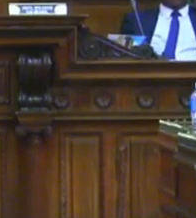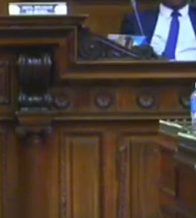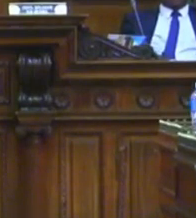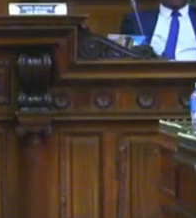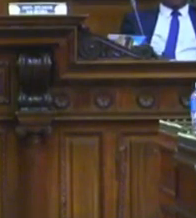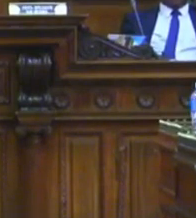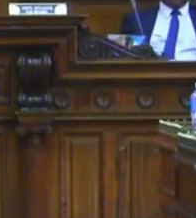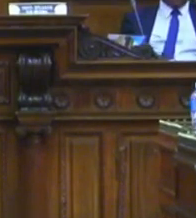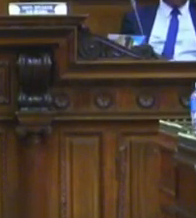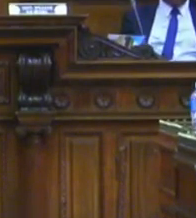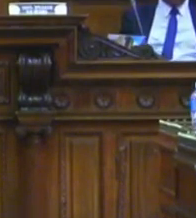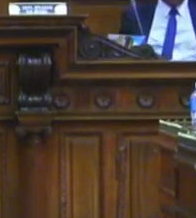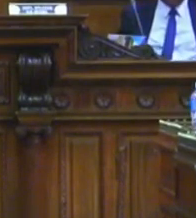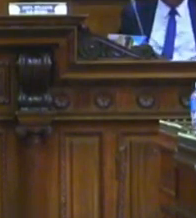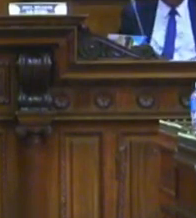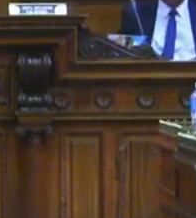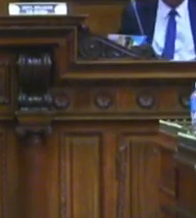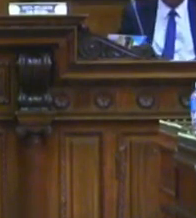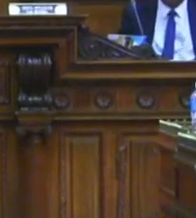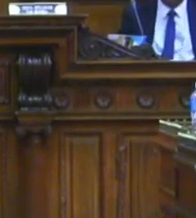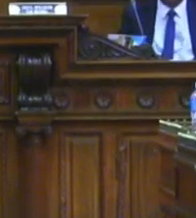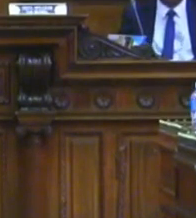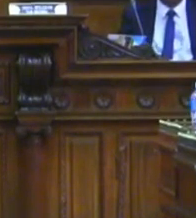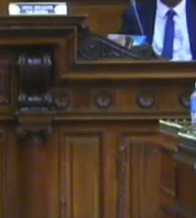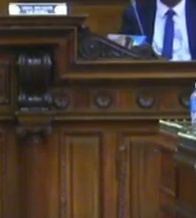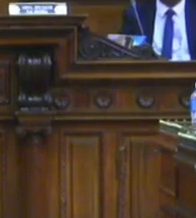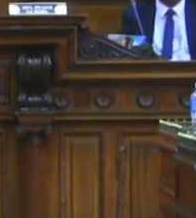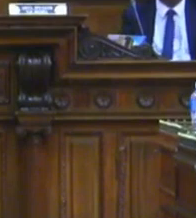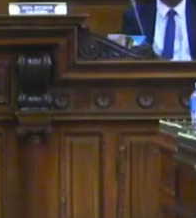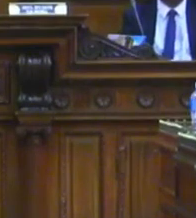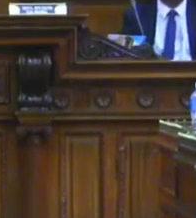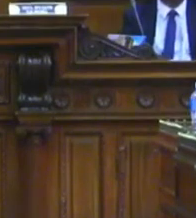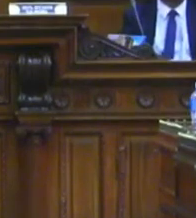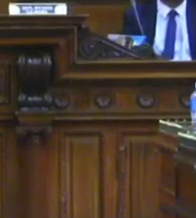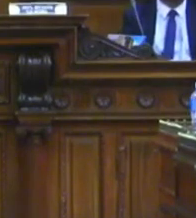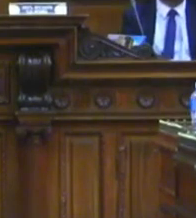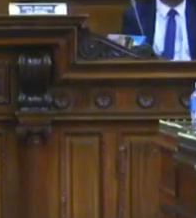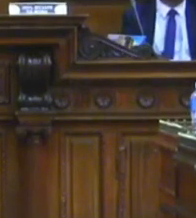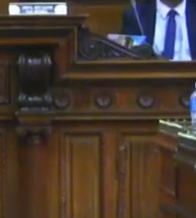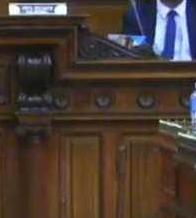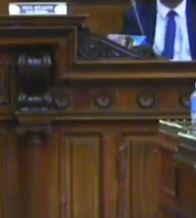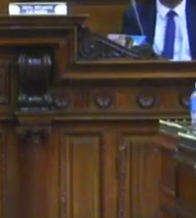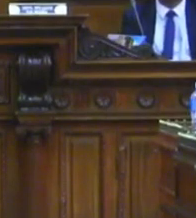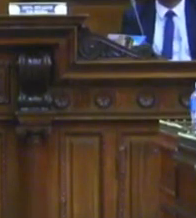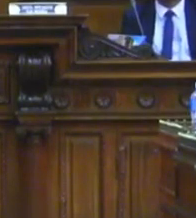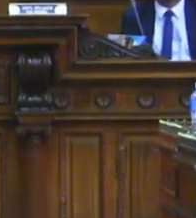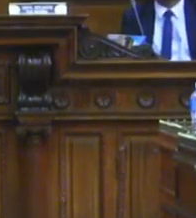of the House, and the House shall now adjourn until